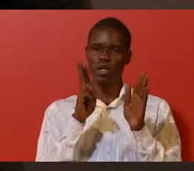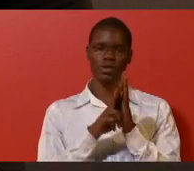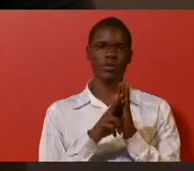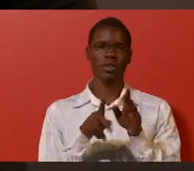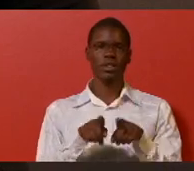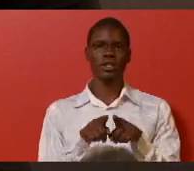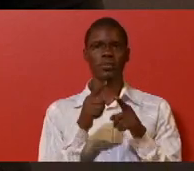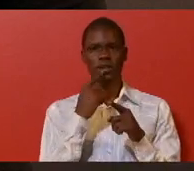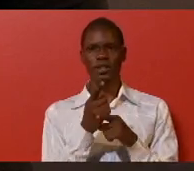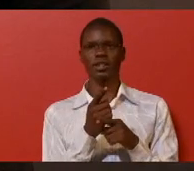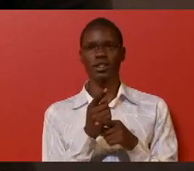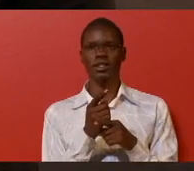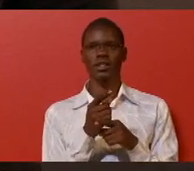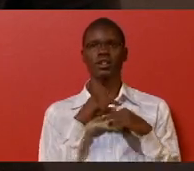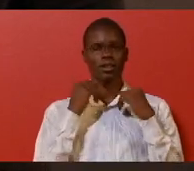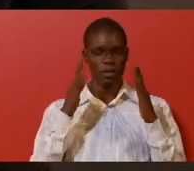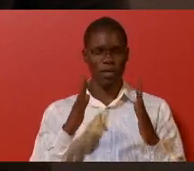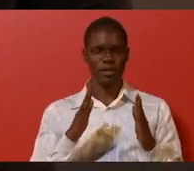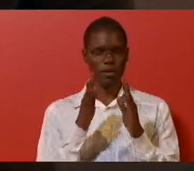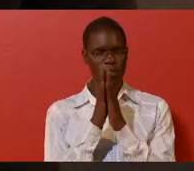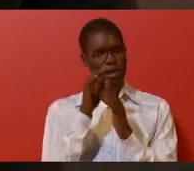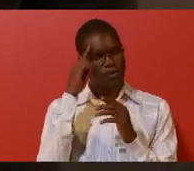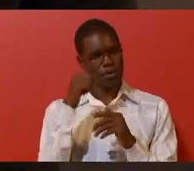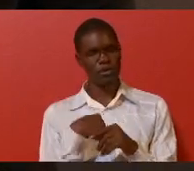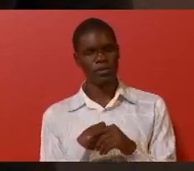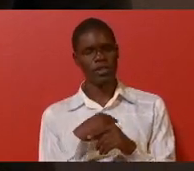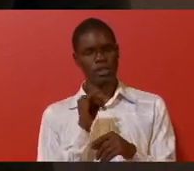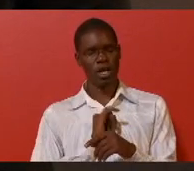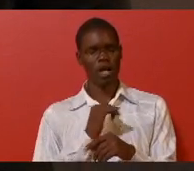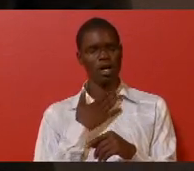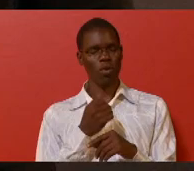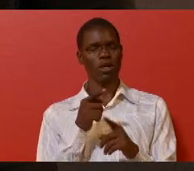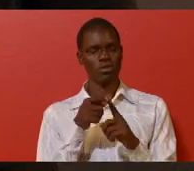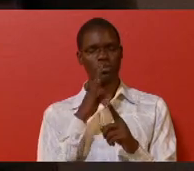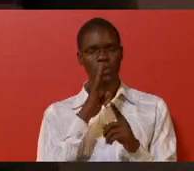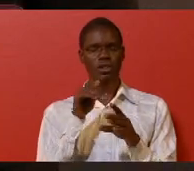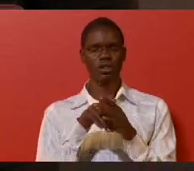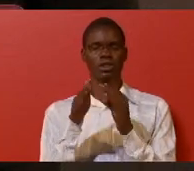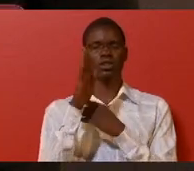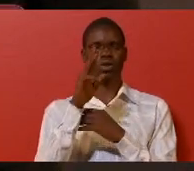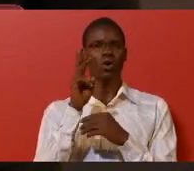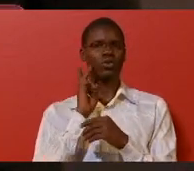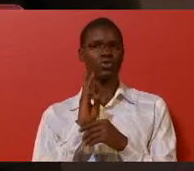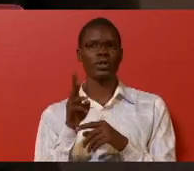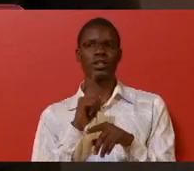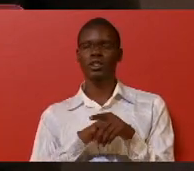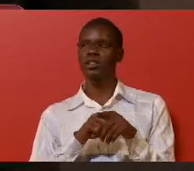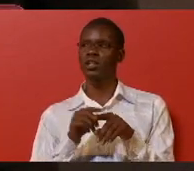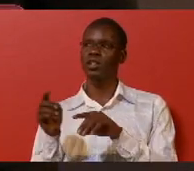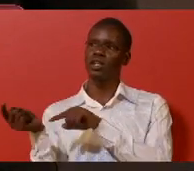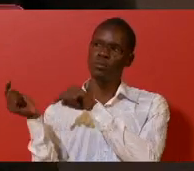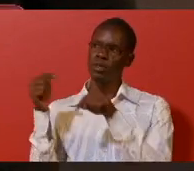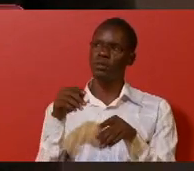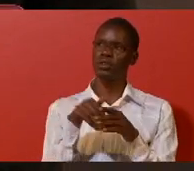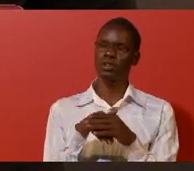is saying, Pastor, pray for me. I want to be in God's will when it comes to the issue of